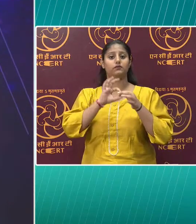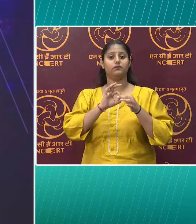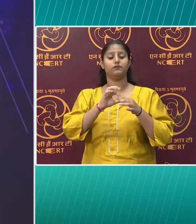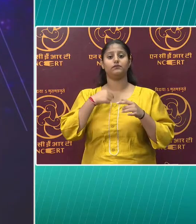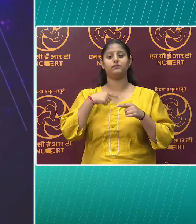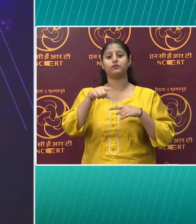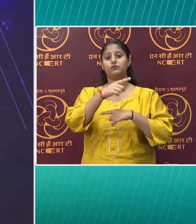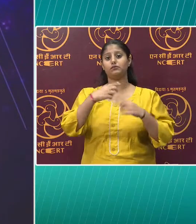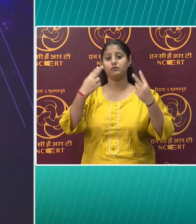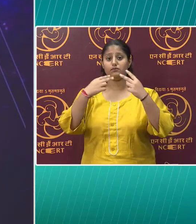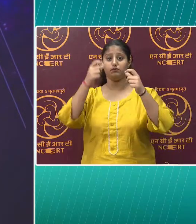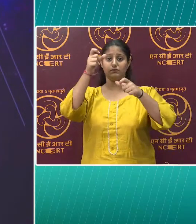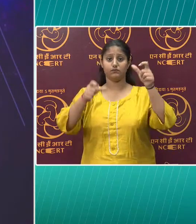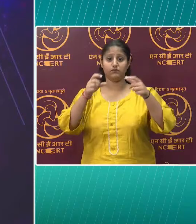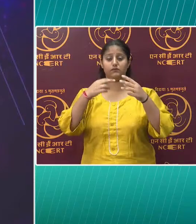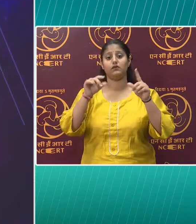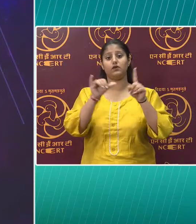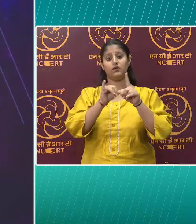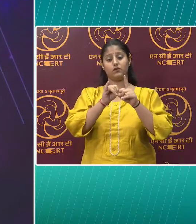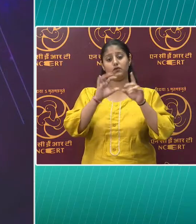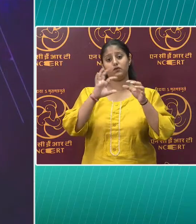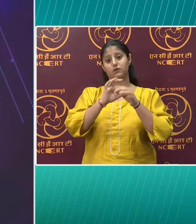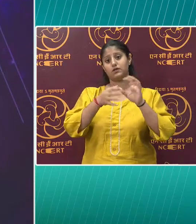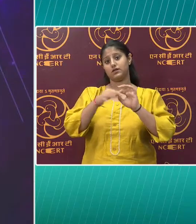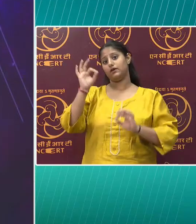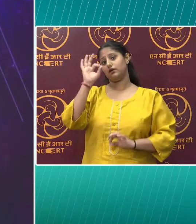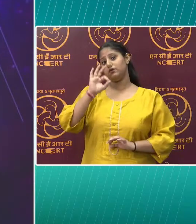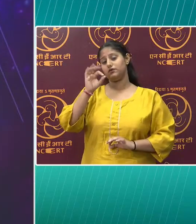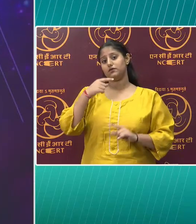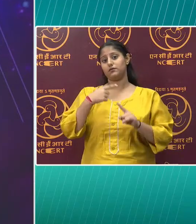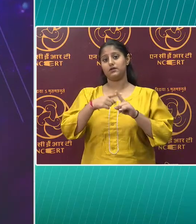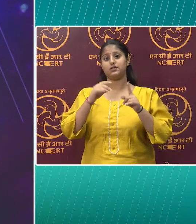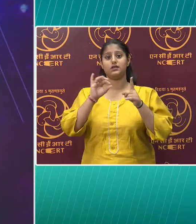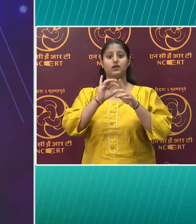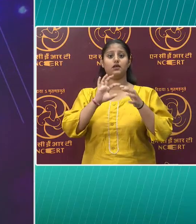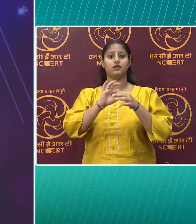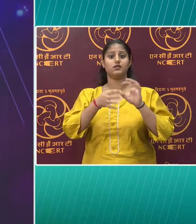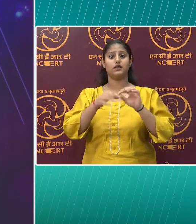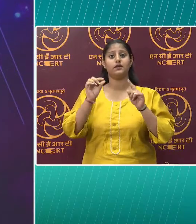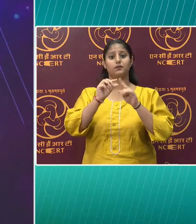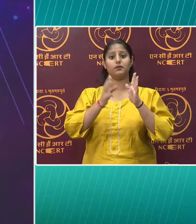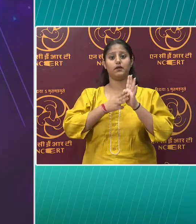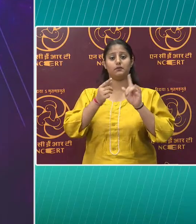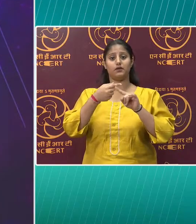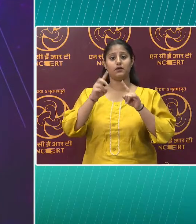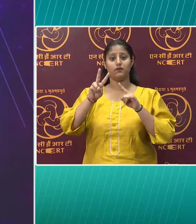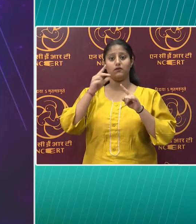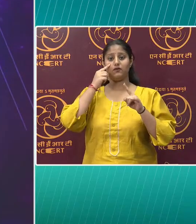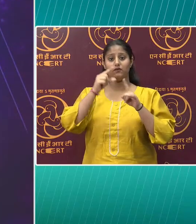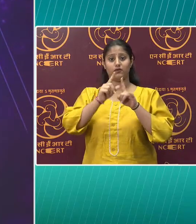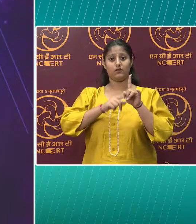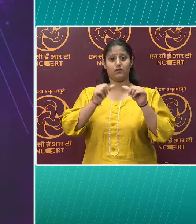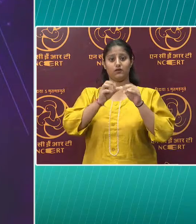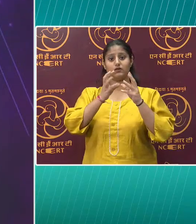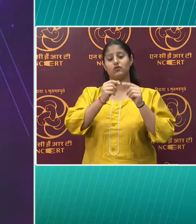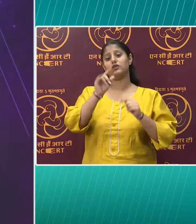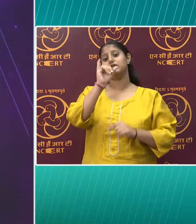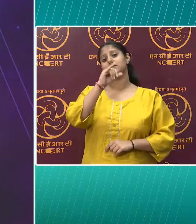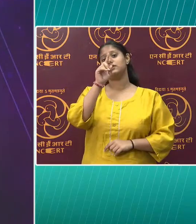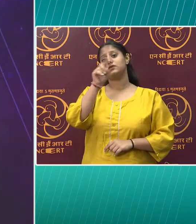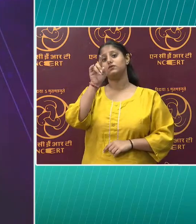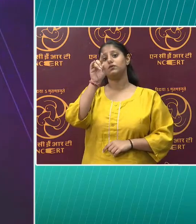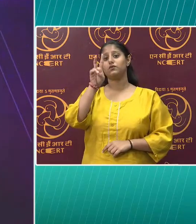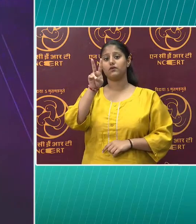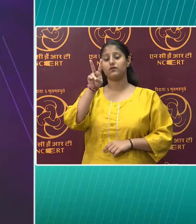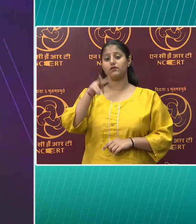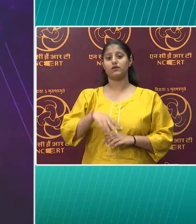NCERT's YouTube channel, NCERT official, and NCERT PMA Vidya channel 6 to 12. You